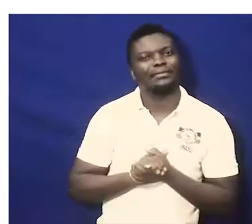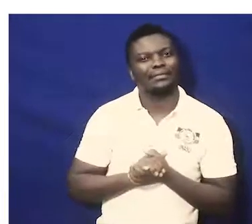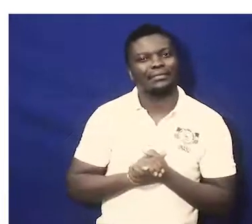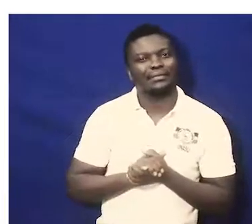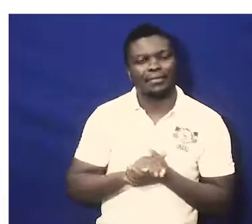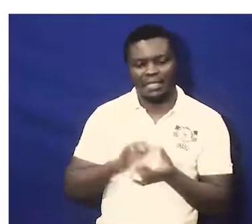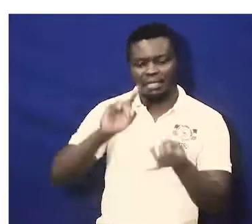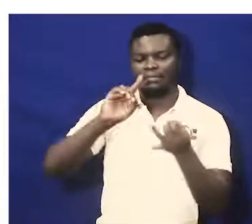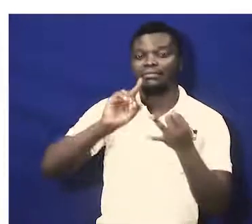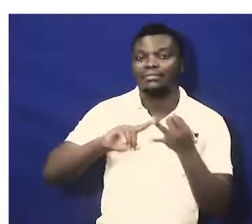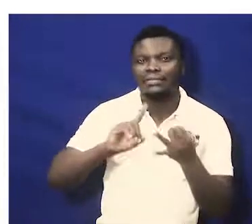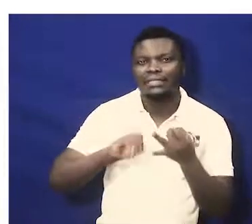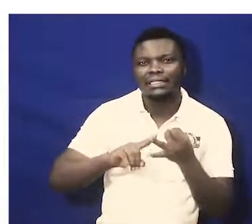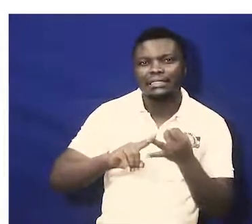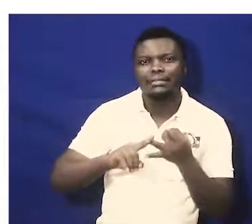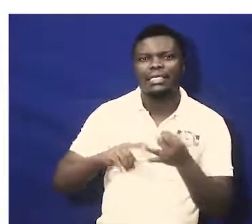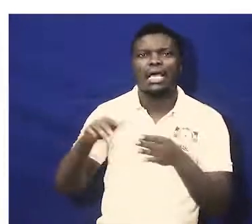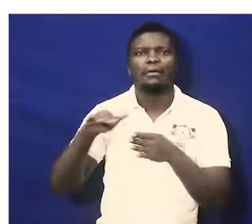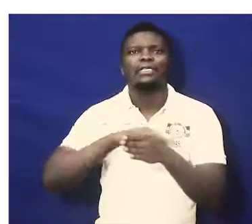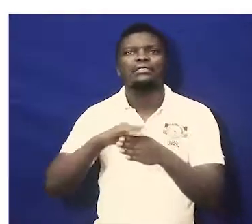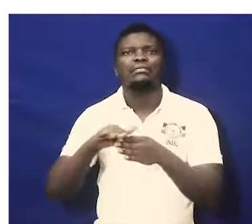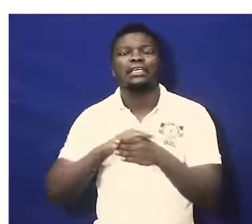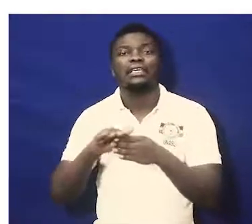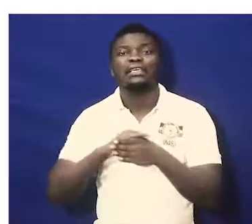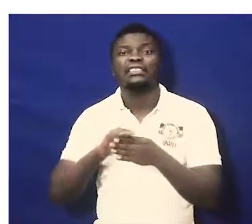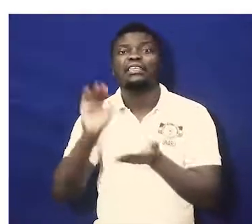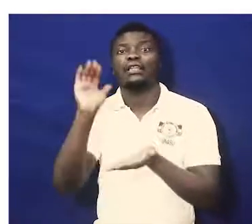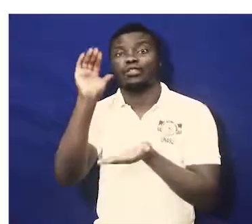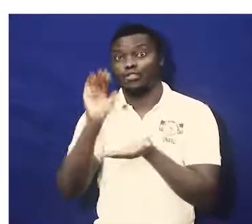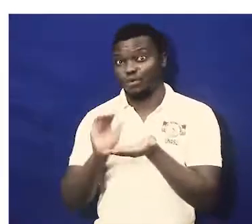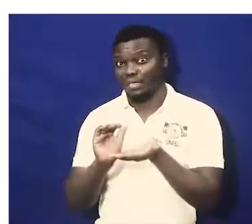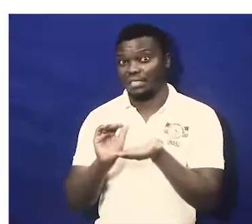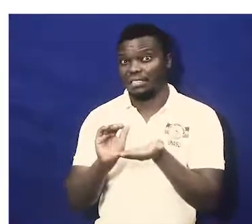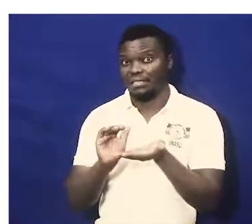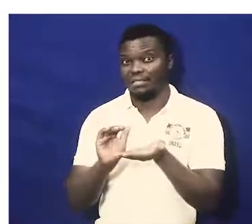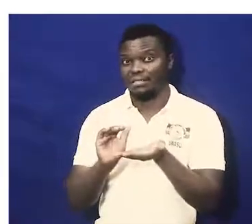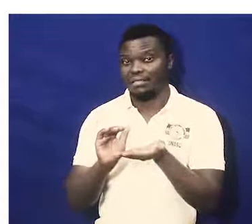and business loss in case it happens.